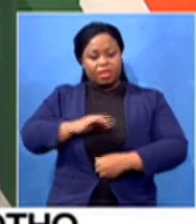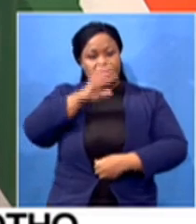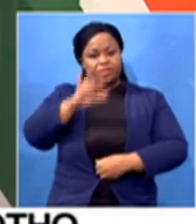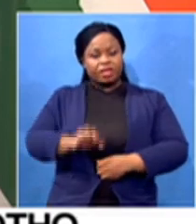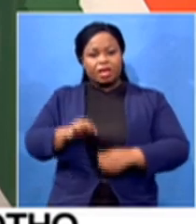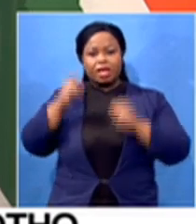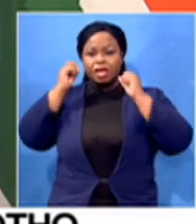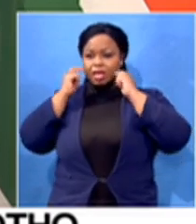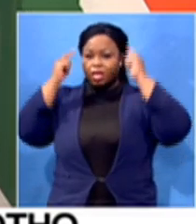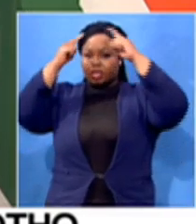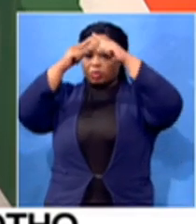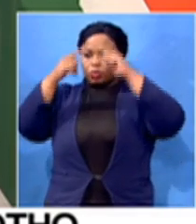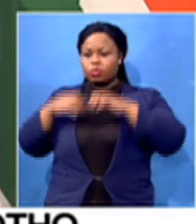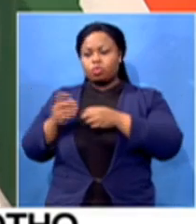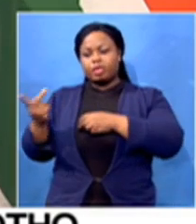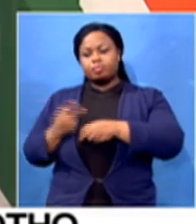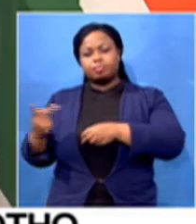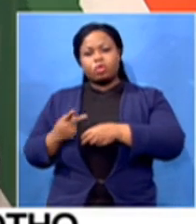with